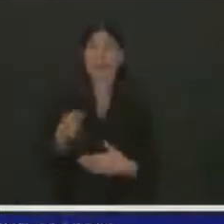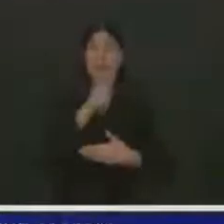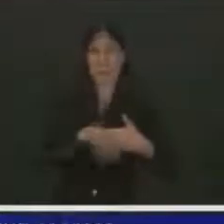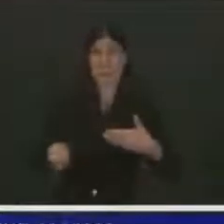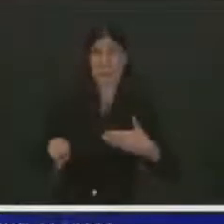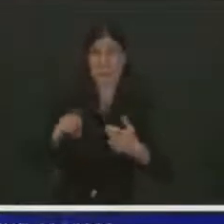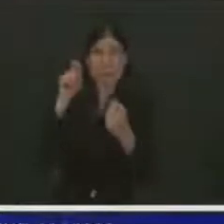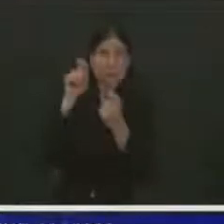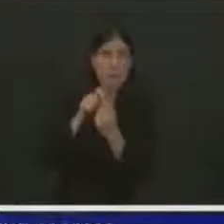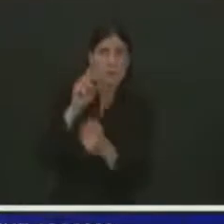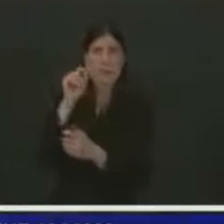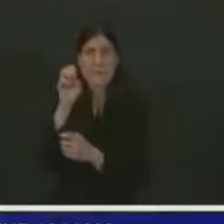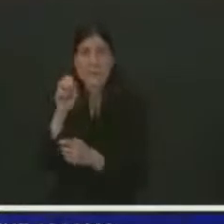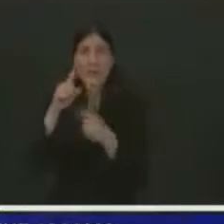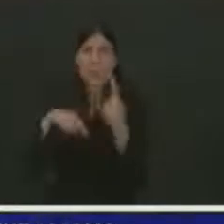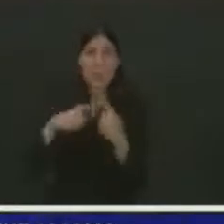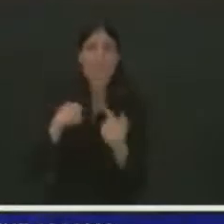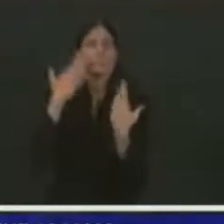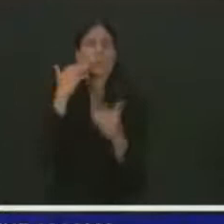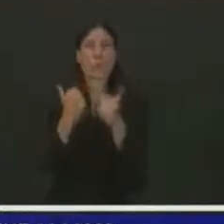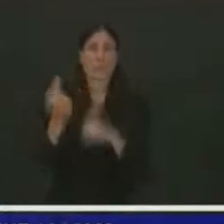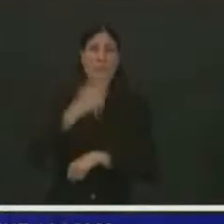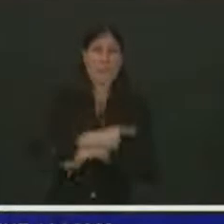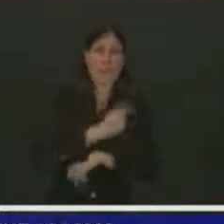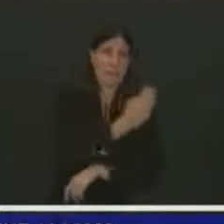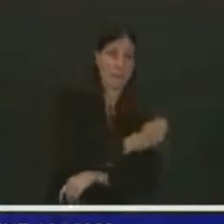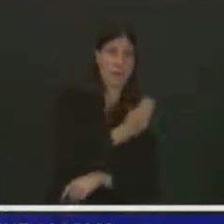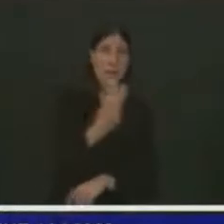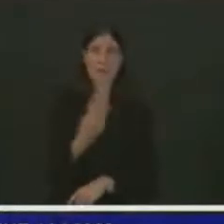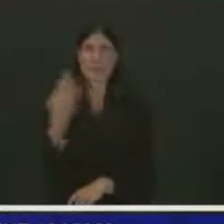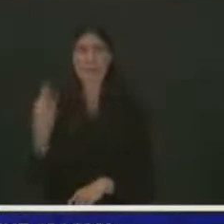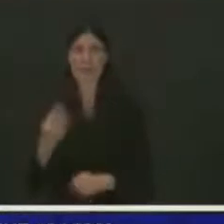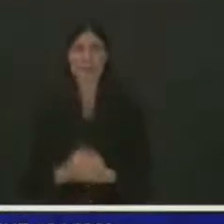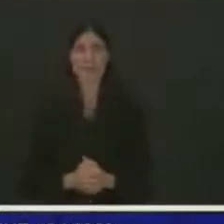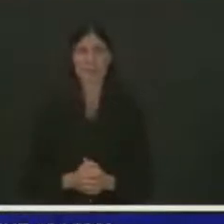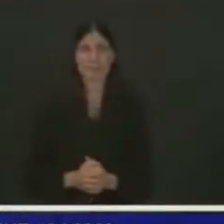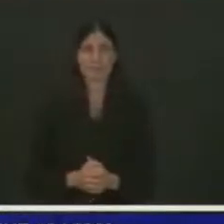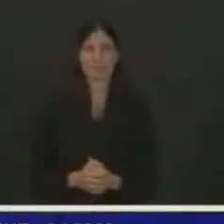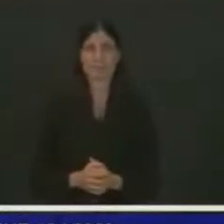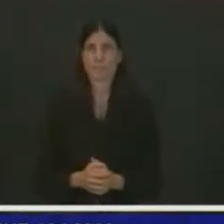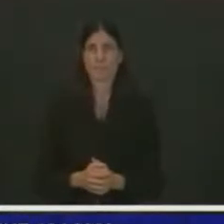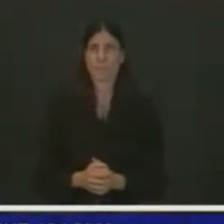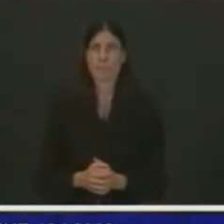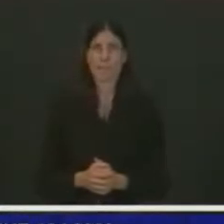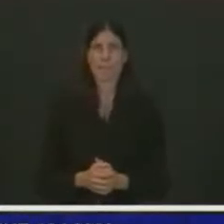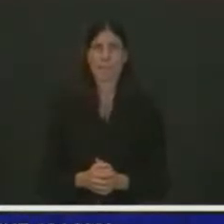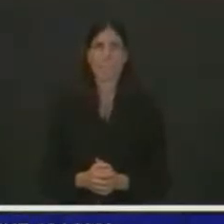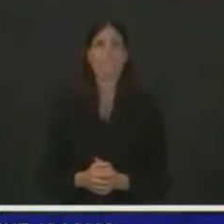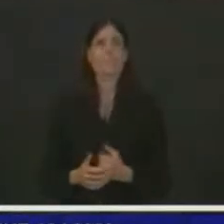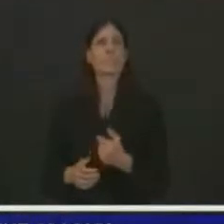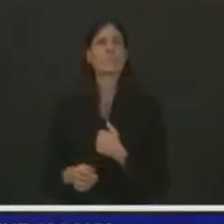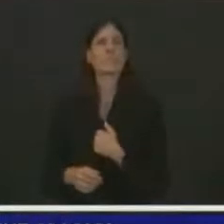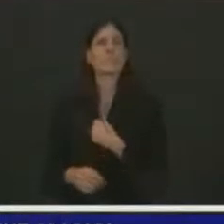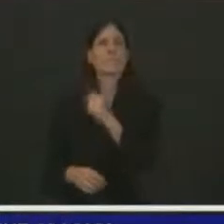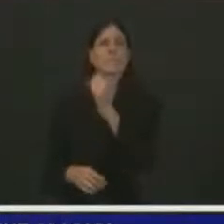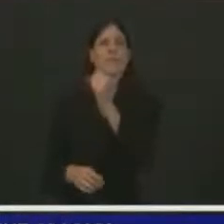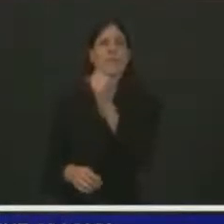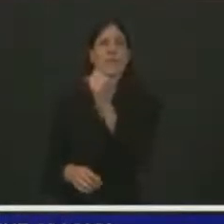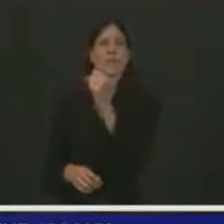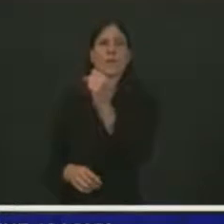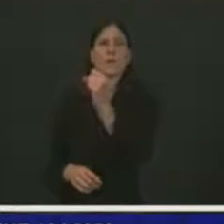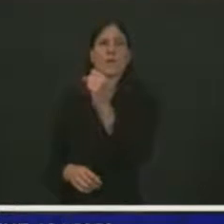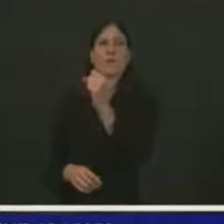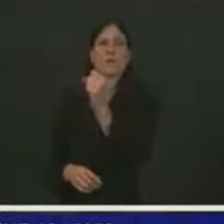I'm getting is, flexibility and nimbleness with government. I understand you want to have guidelines, but the announcement you